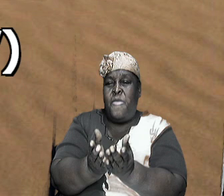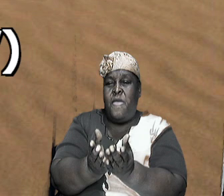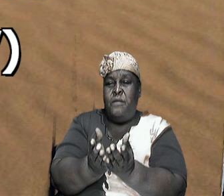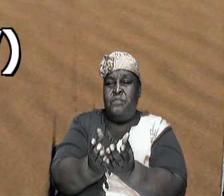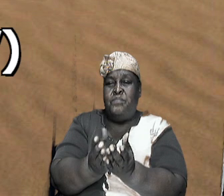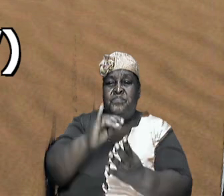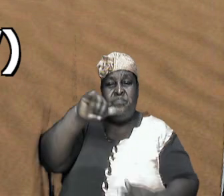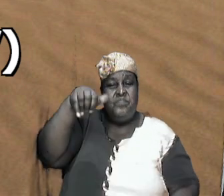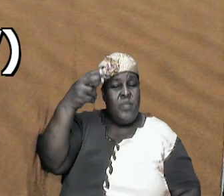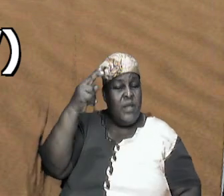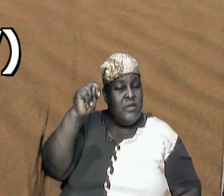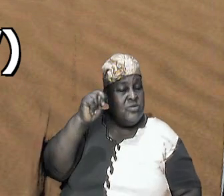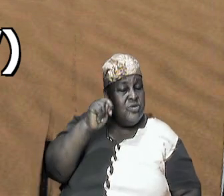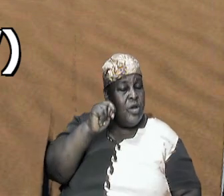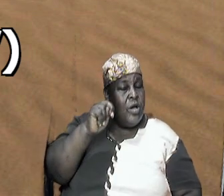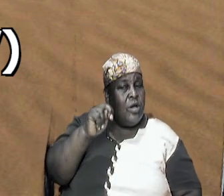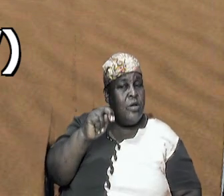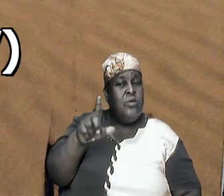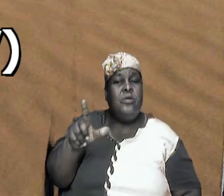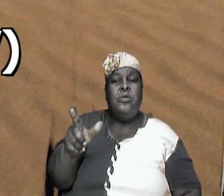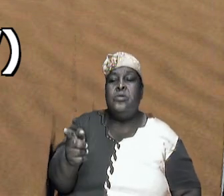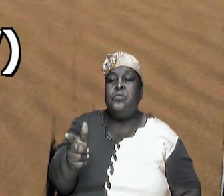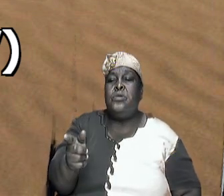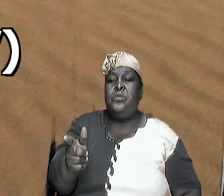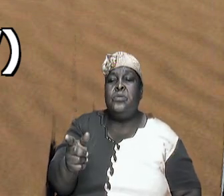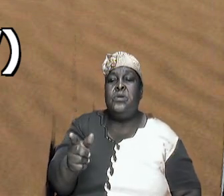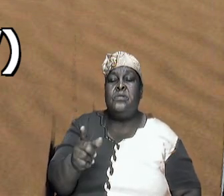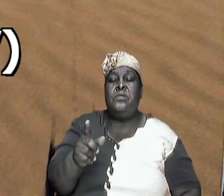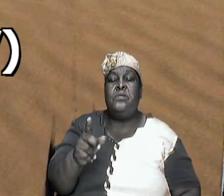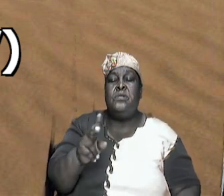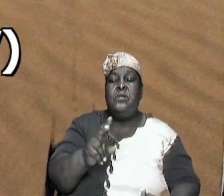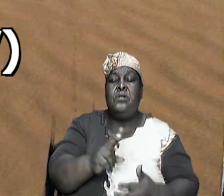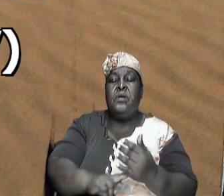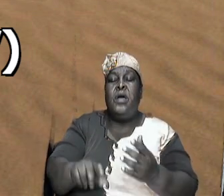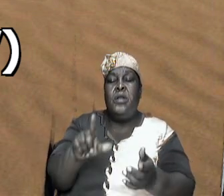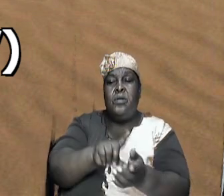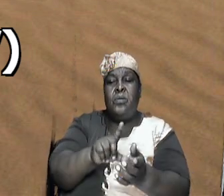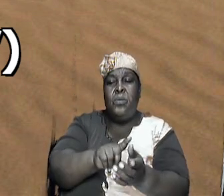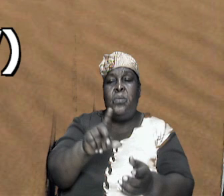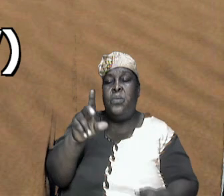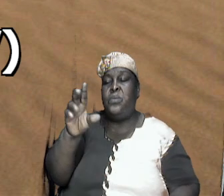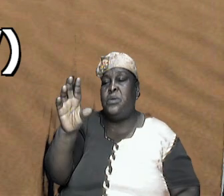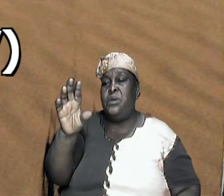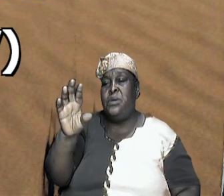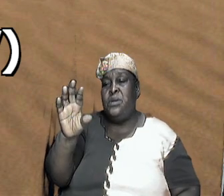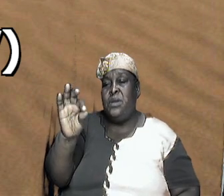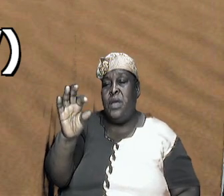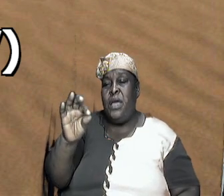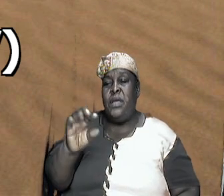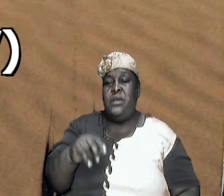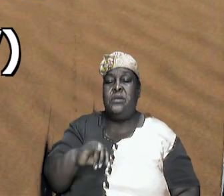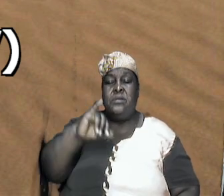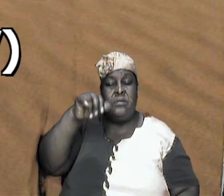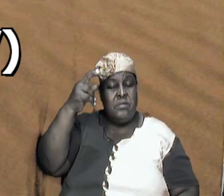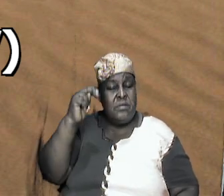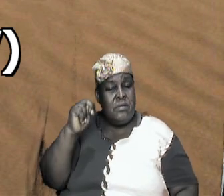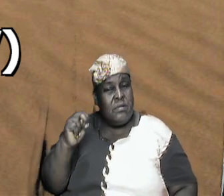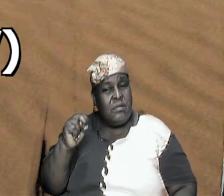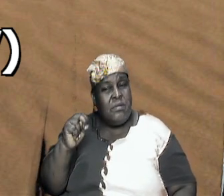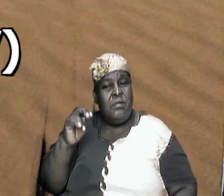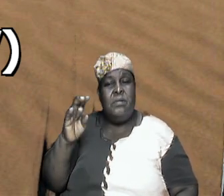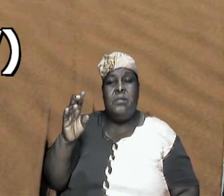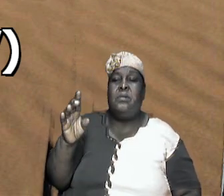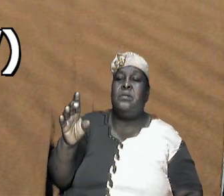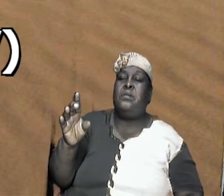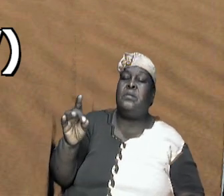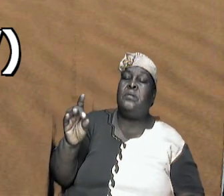There is John 21, verse 19 to 22. There is Luke 9, verse 23. There is St. John 8,